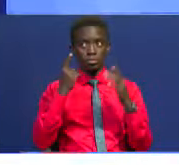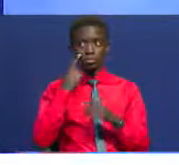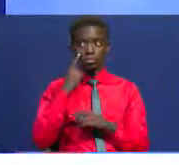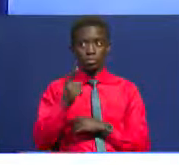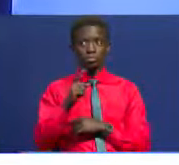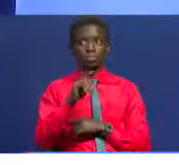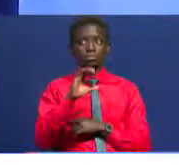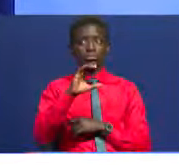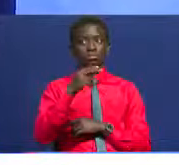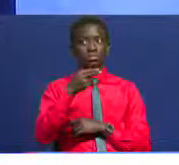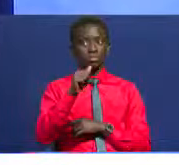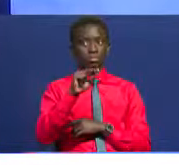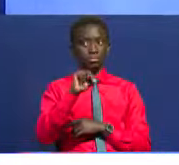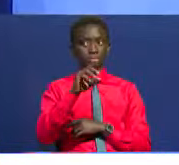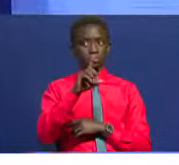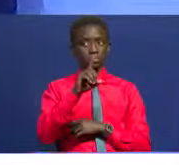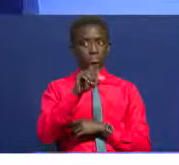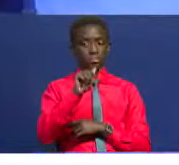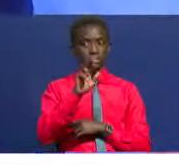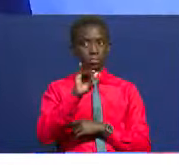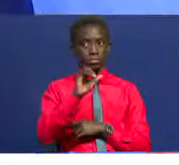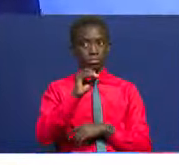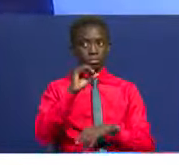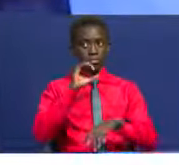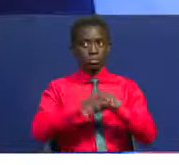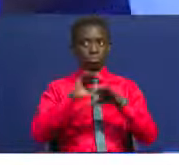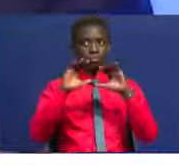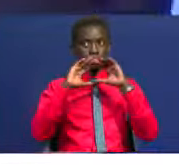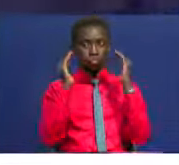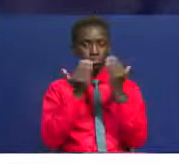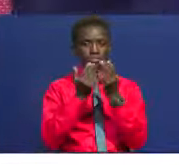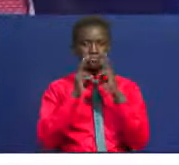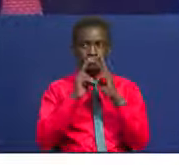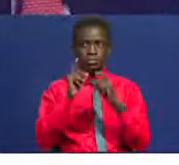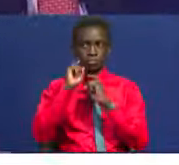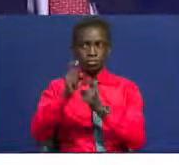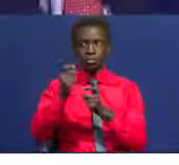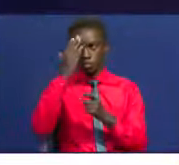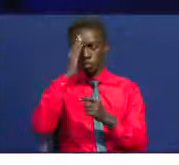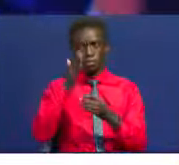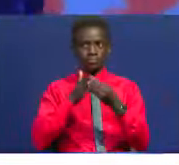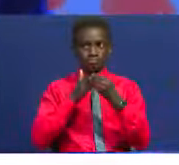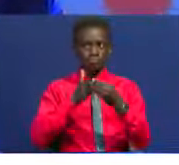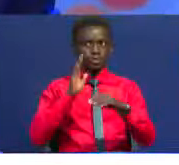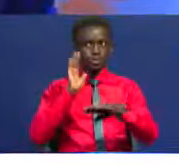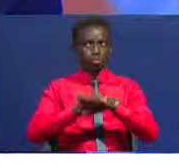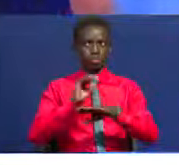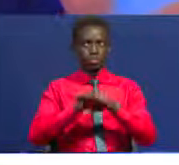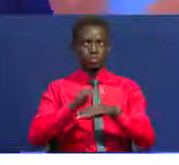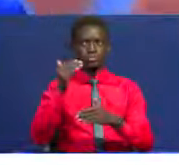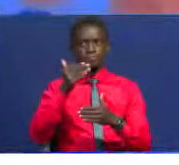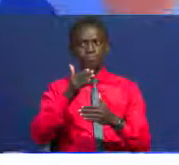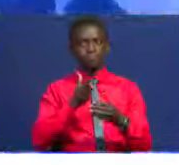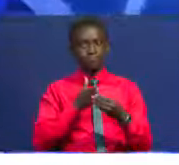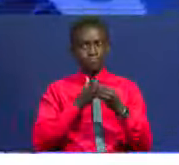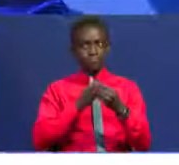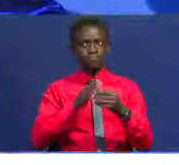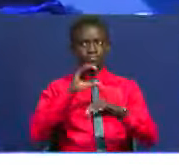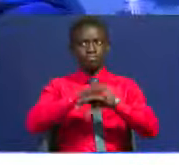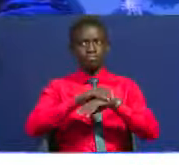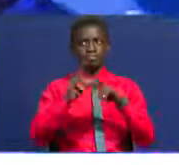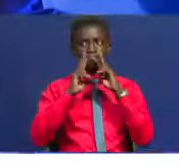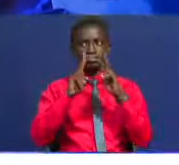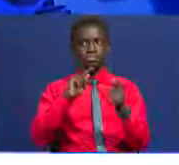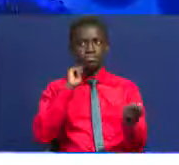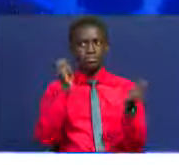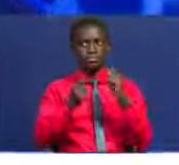Chandaria received the Global Peace Award for his extraordinary leadership and commitment to building peace and changing young